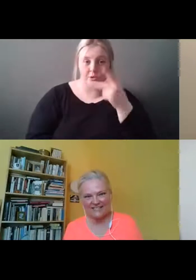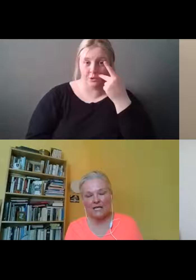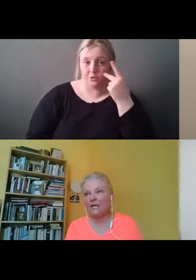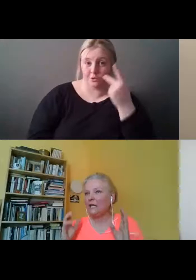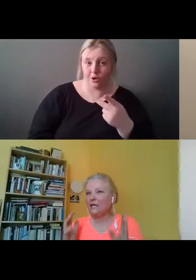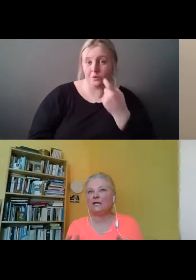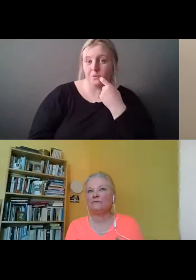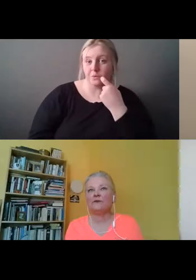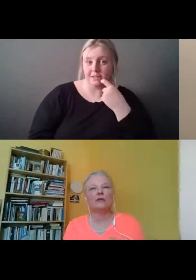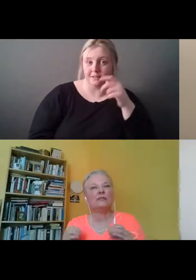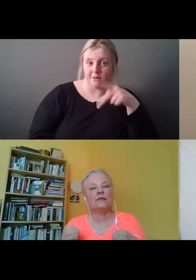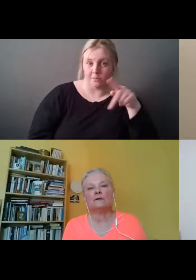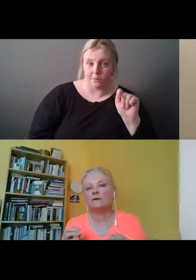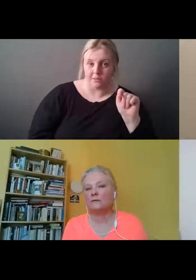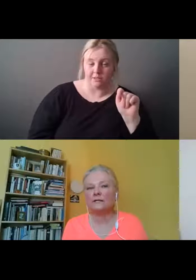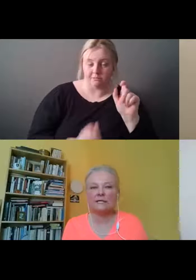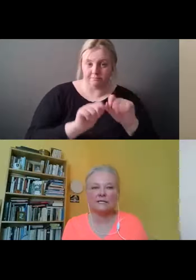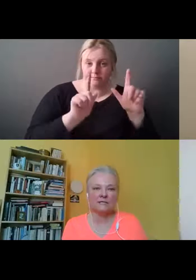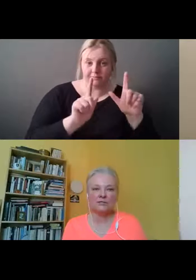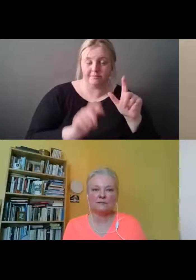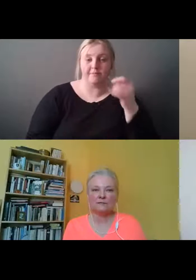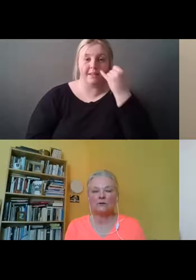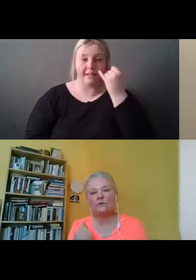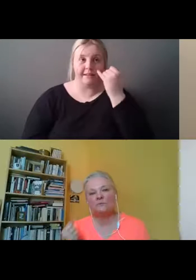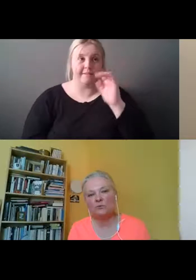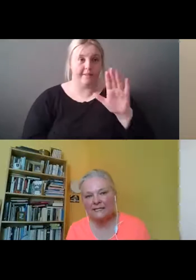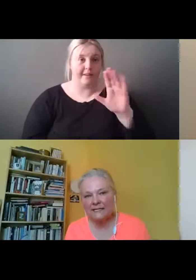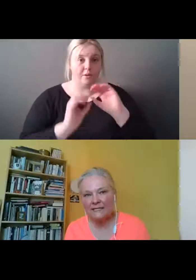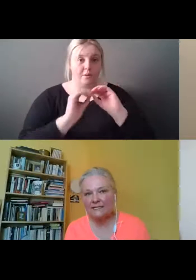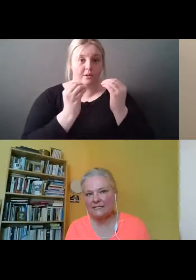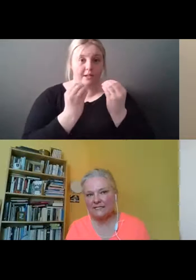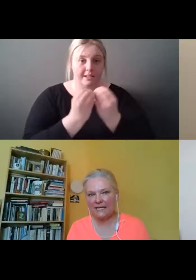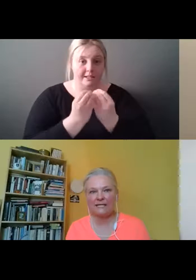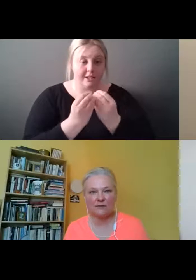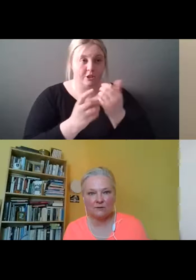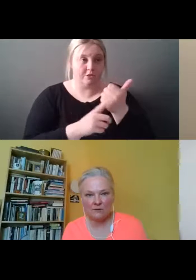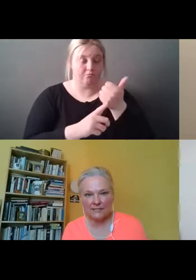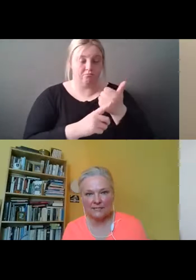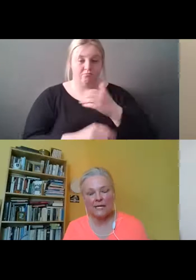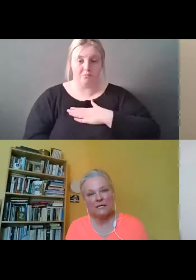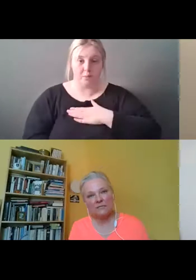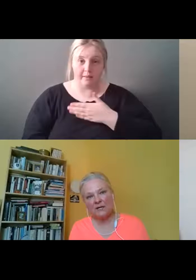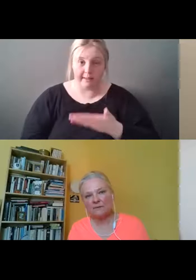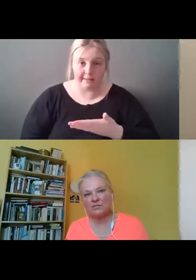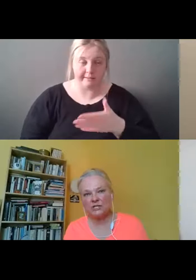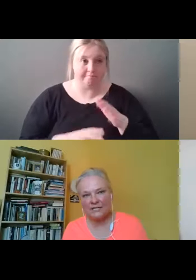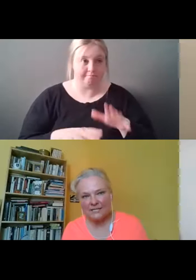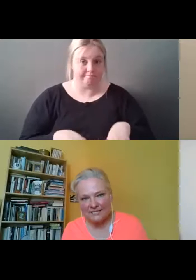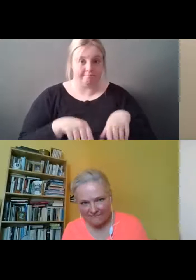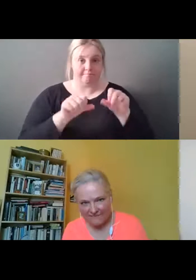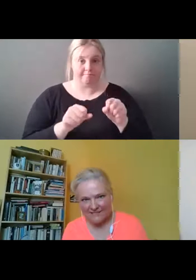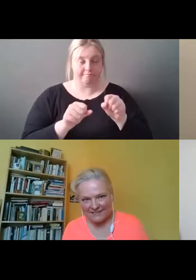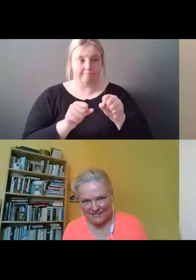slide, if there are organizations who would be willing to take it on, to publish it